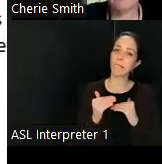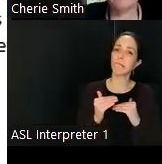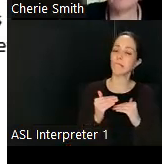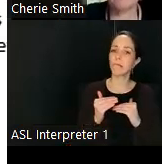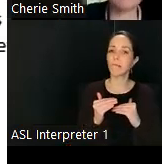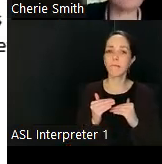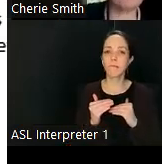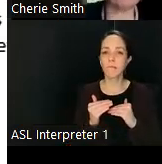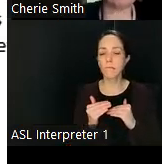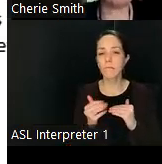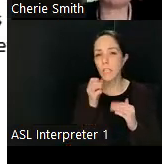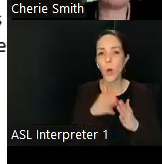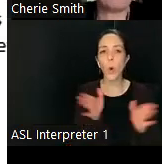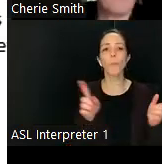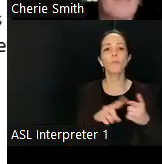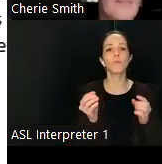Just my two cents.